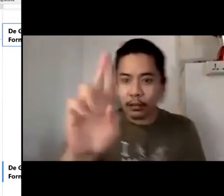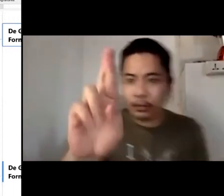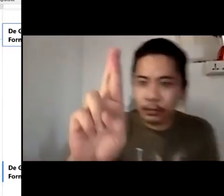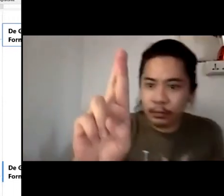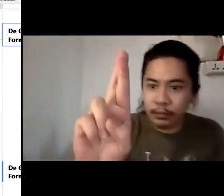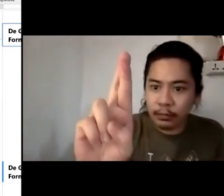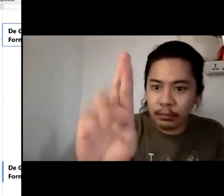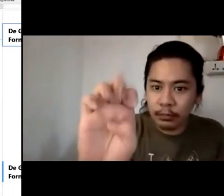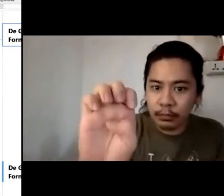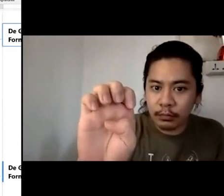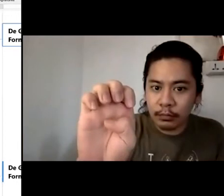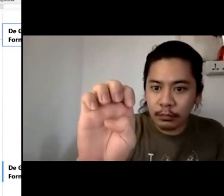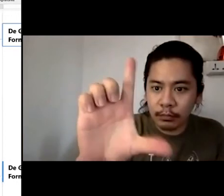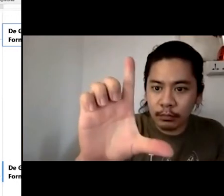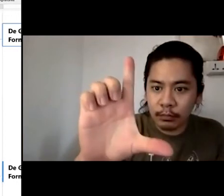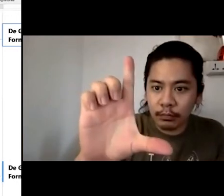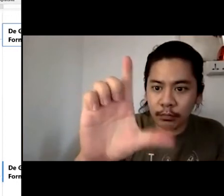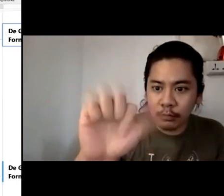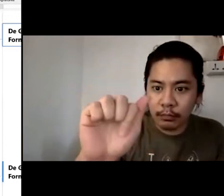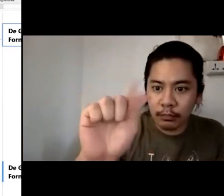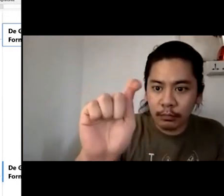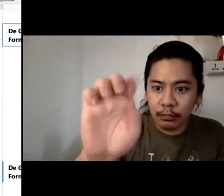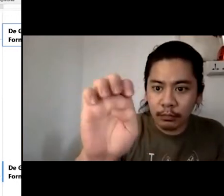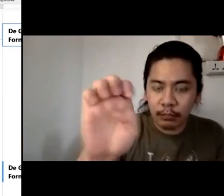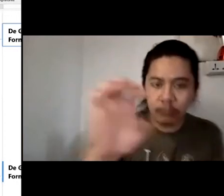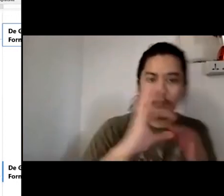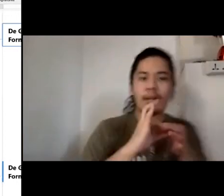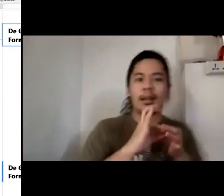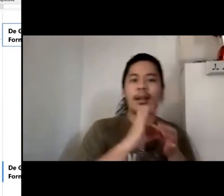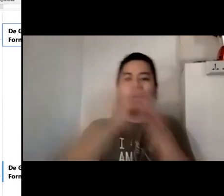Okay. But